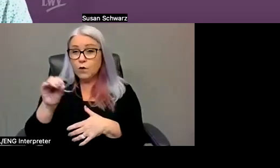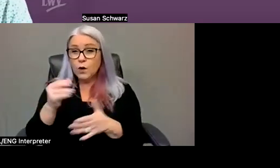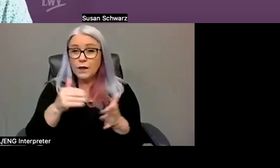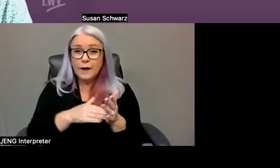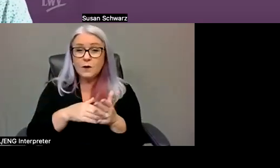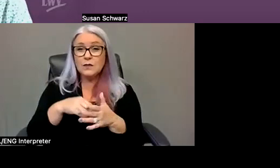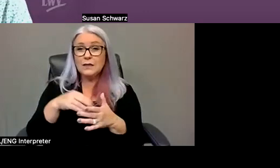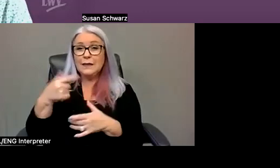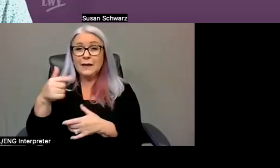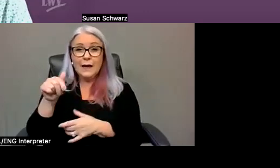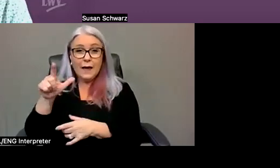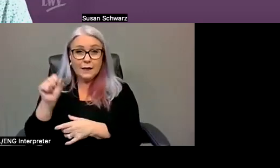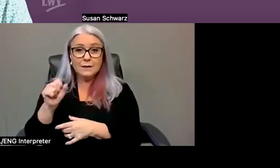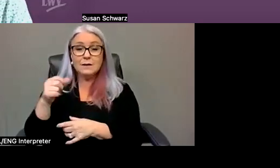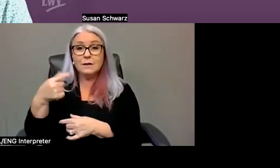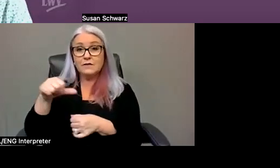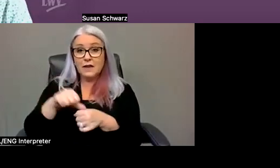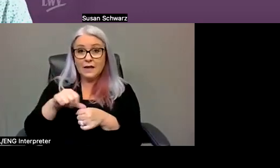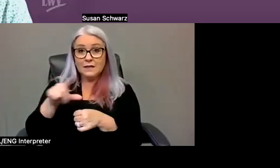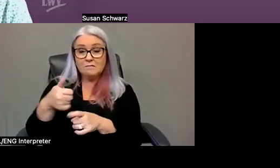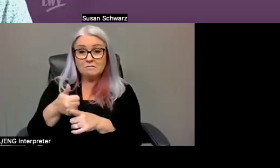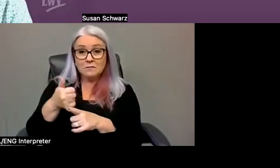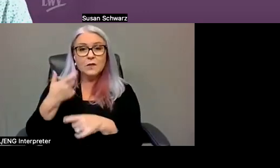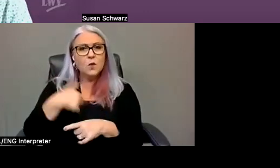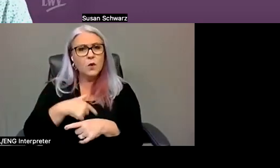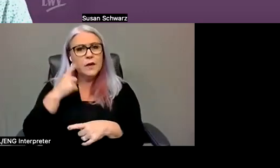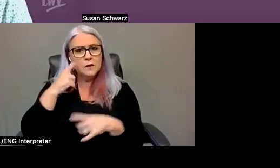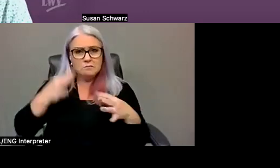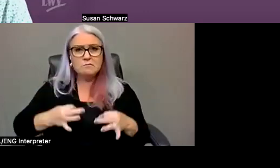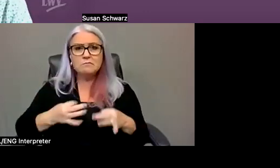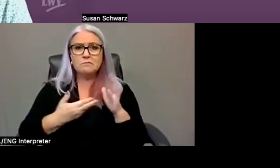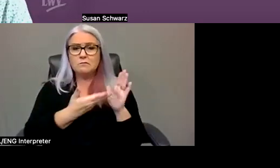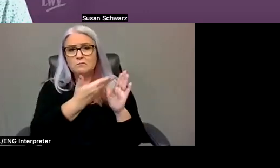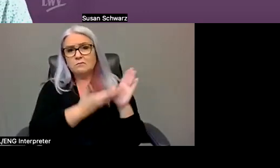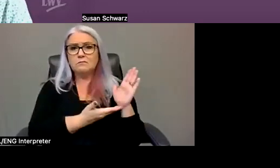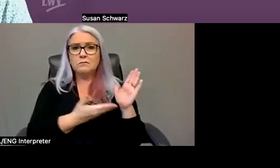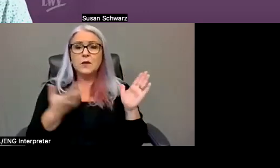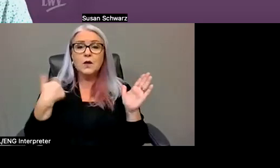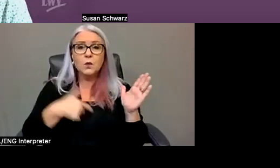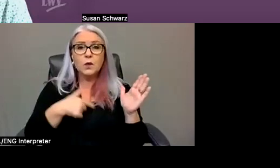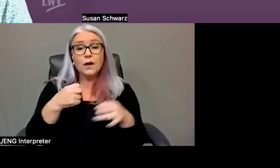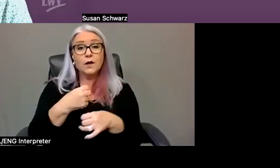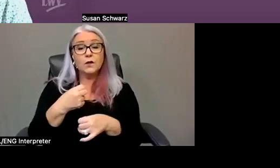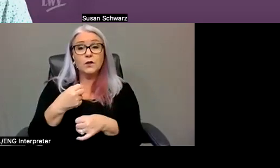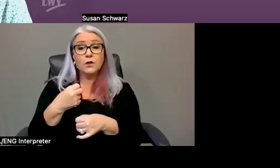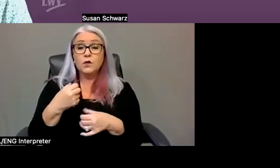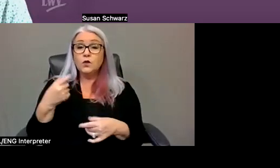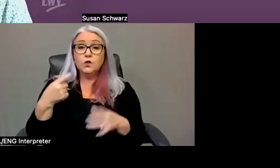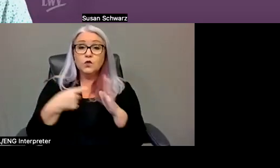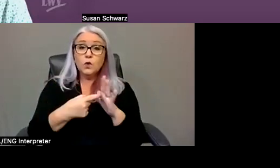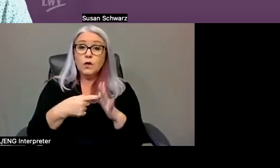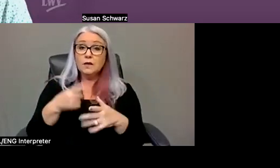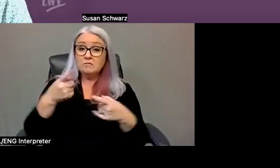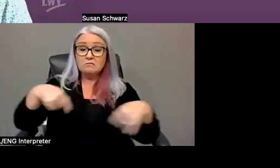that project alone, we are making a statement with our own money that the village believes